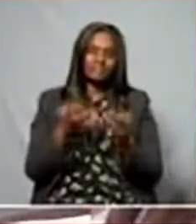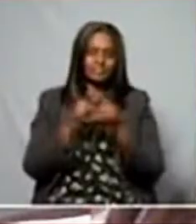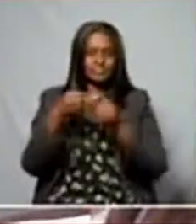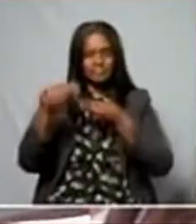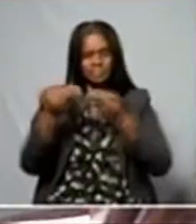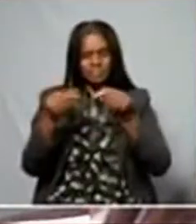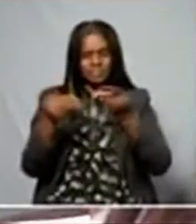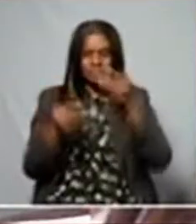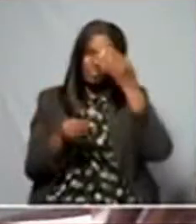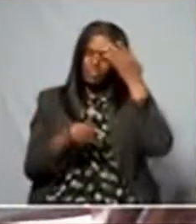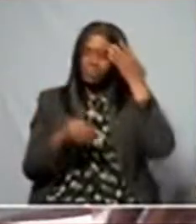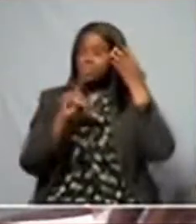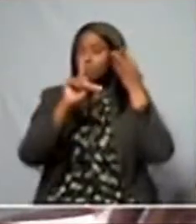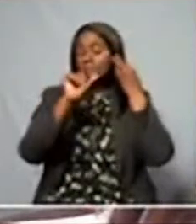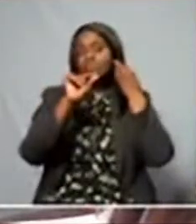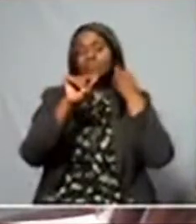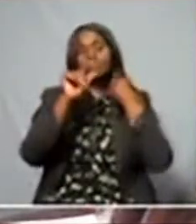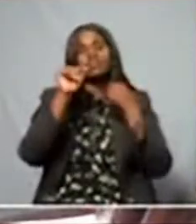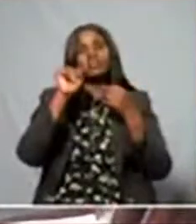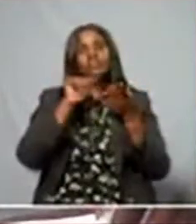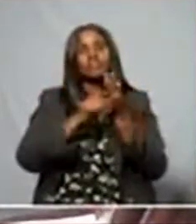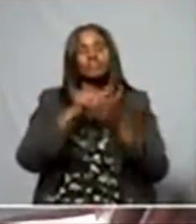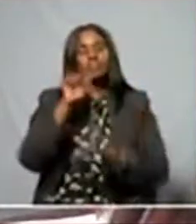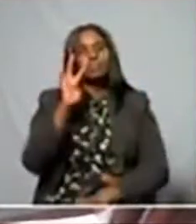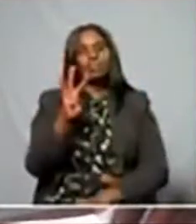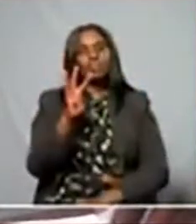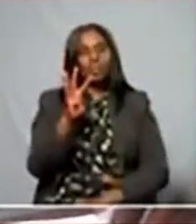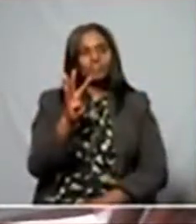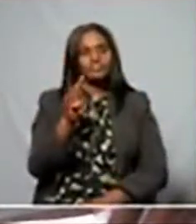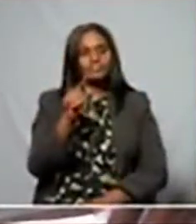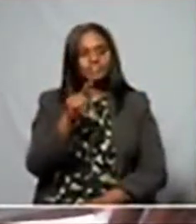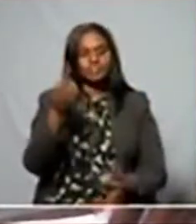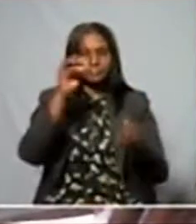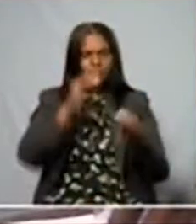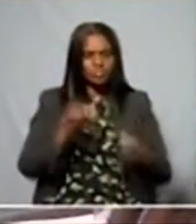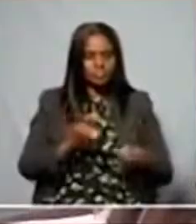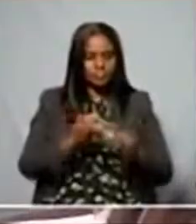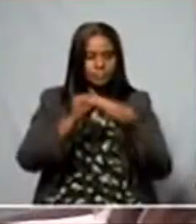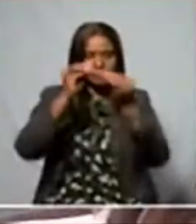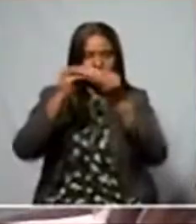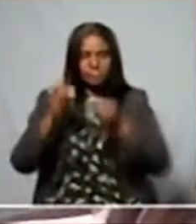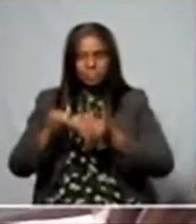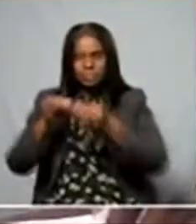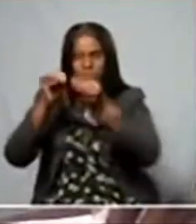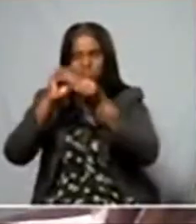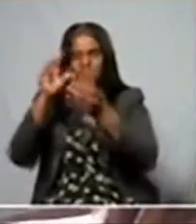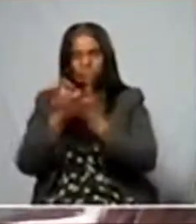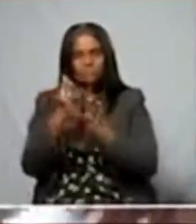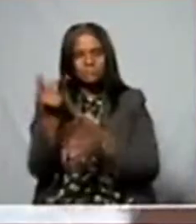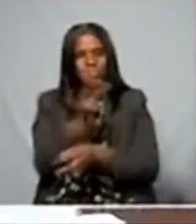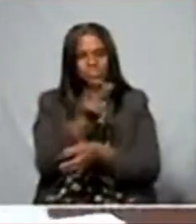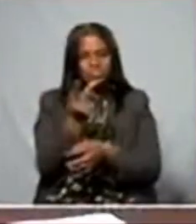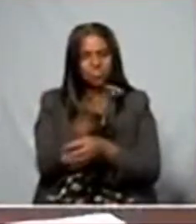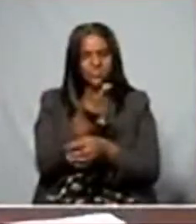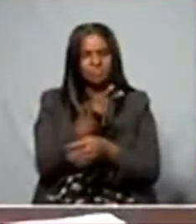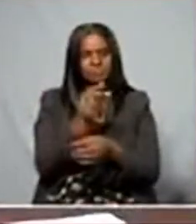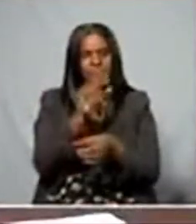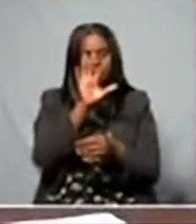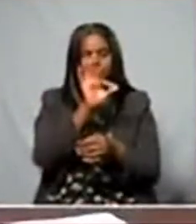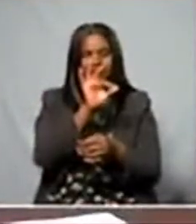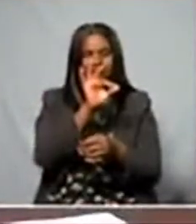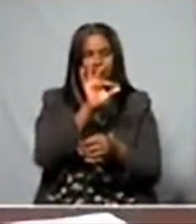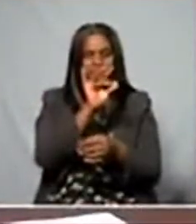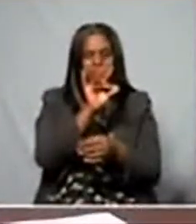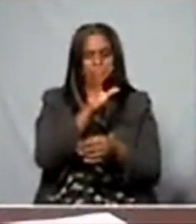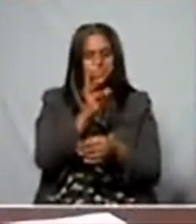is 20.4. But when you add those releases, if you add those two, 29.6